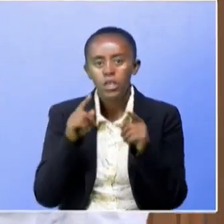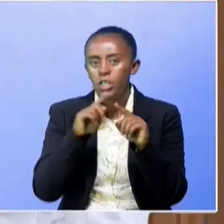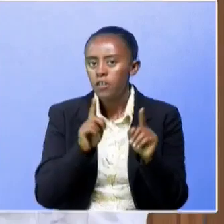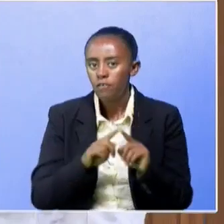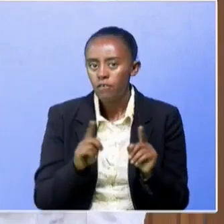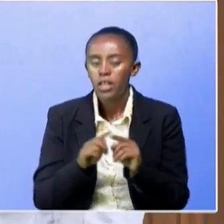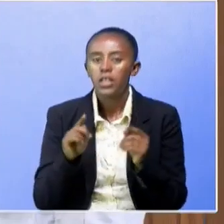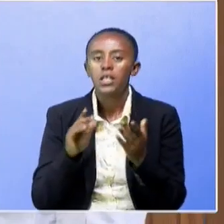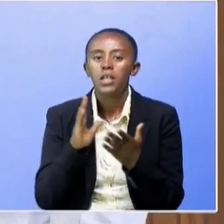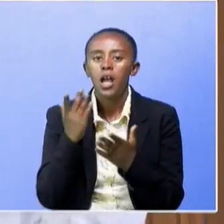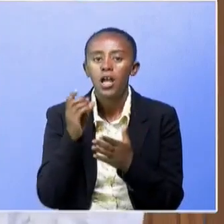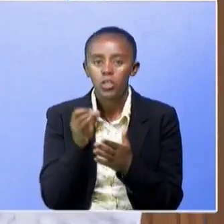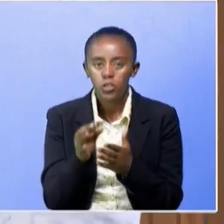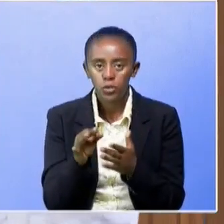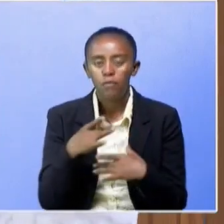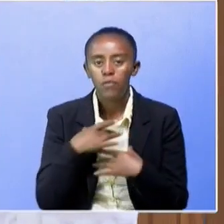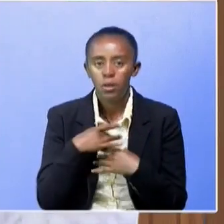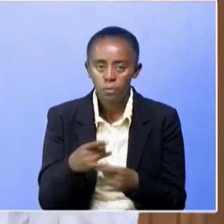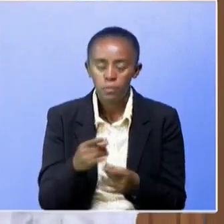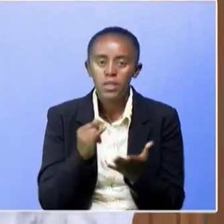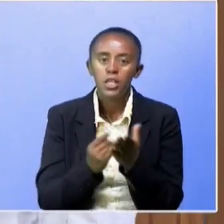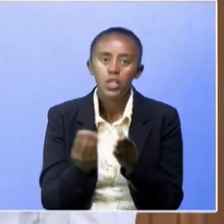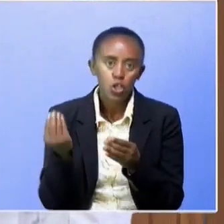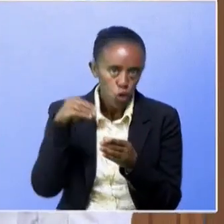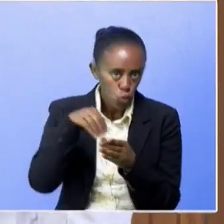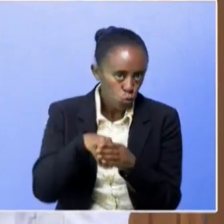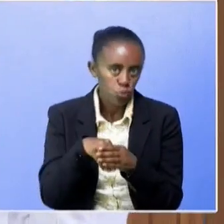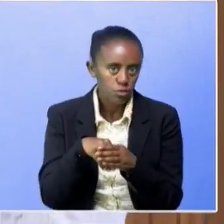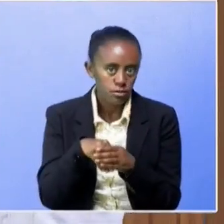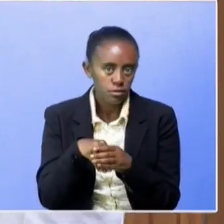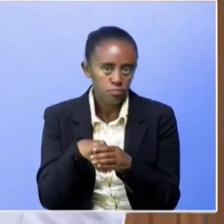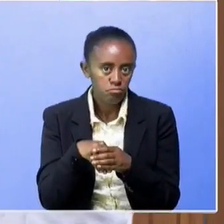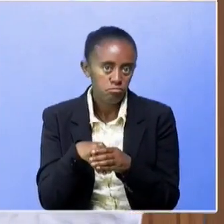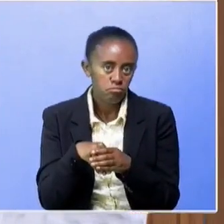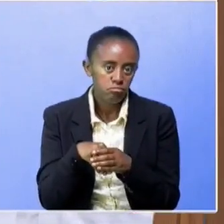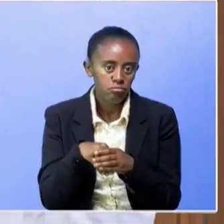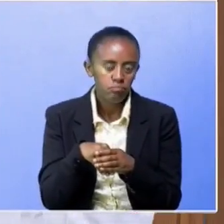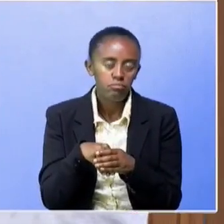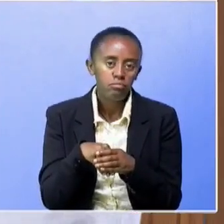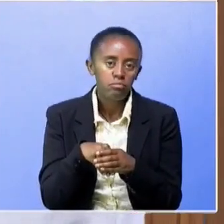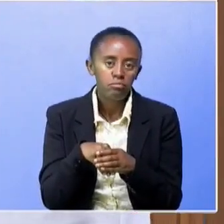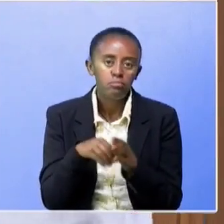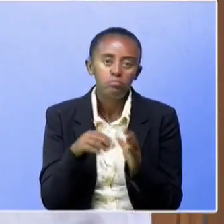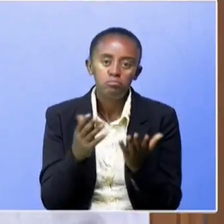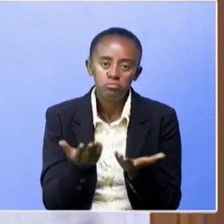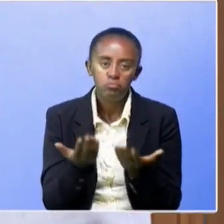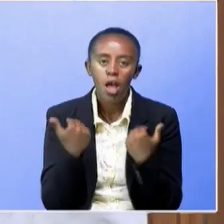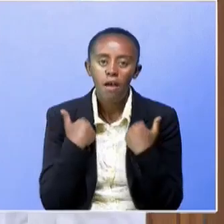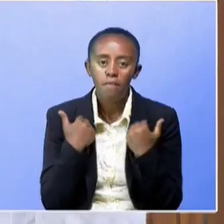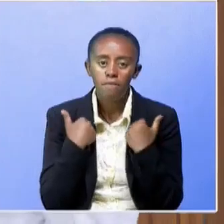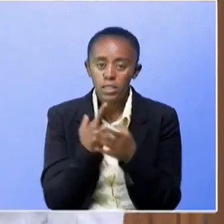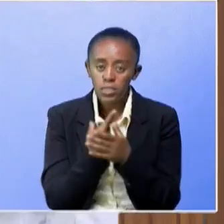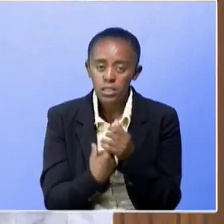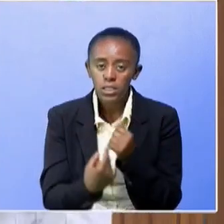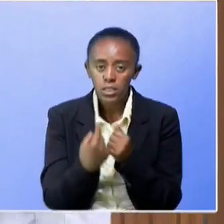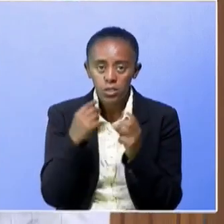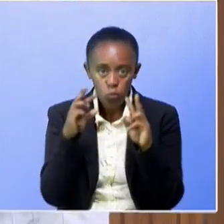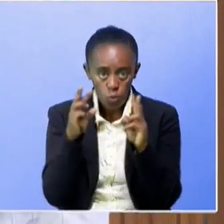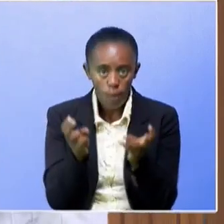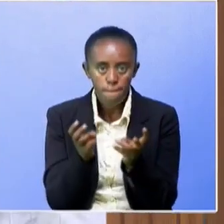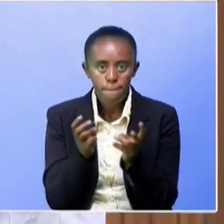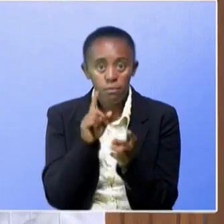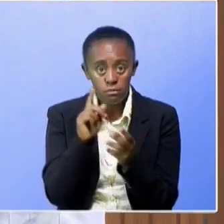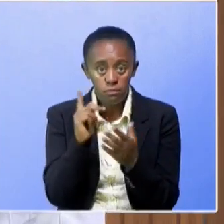of elements that is included in it. And having a single topic in